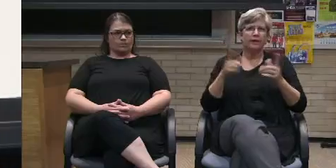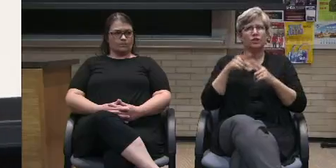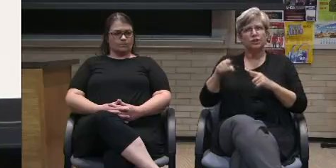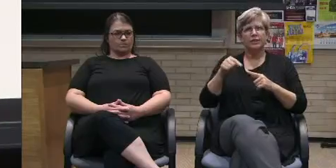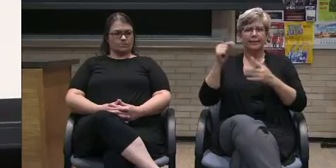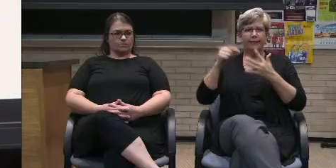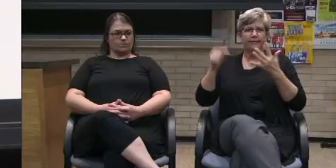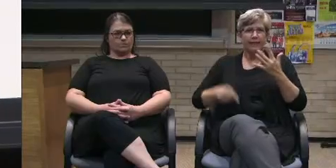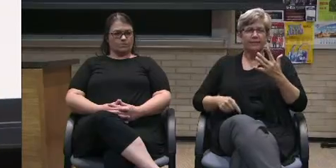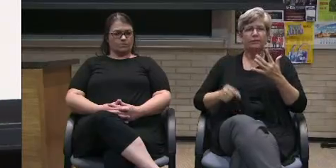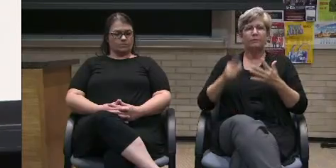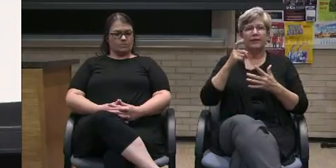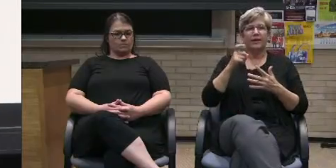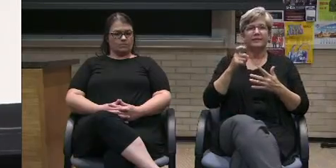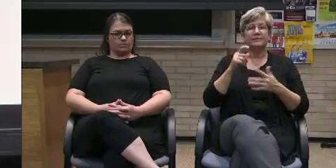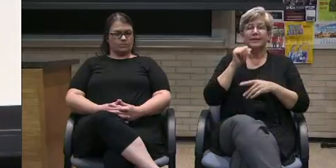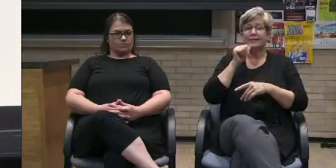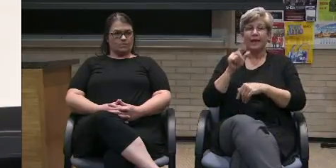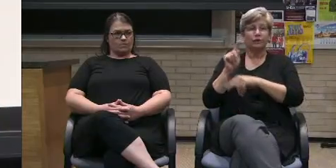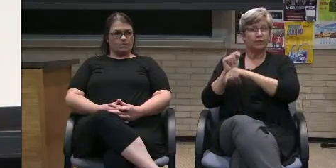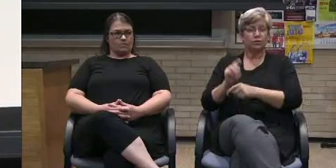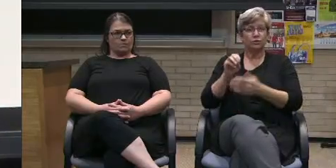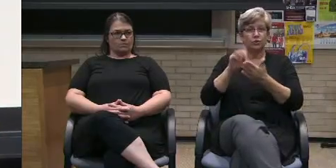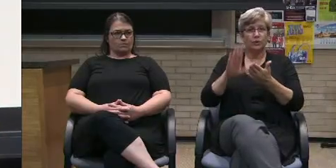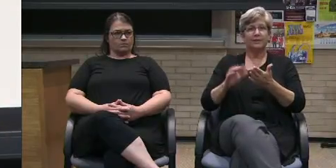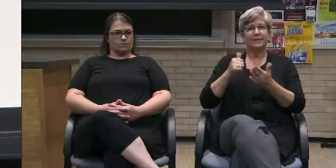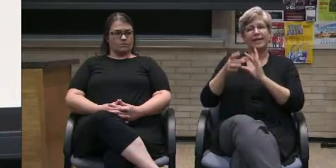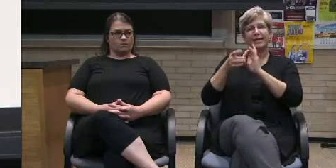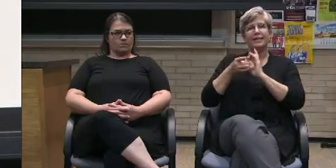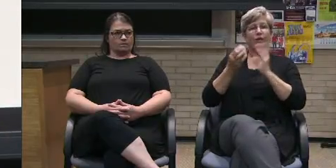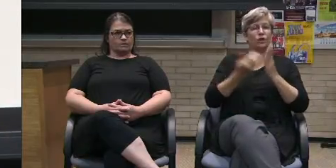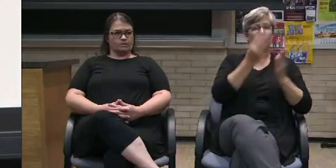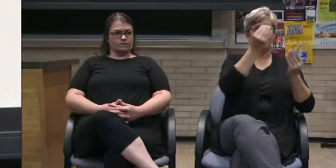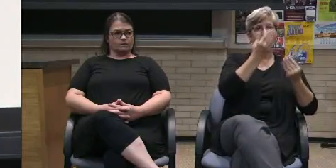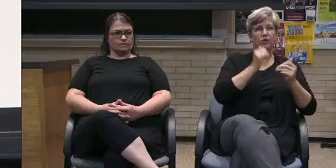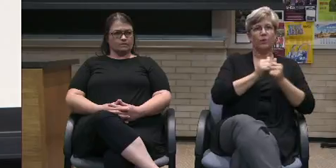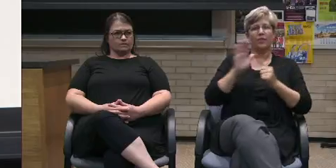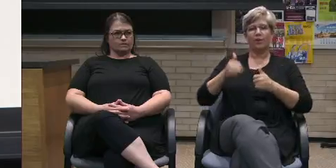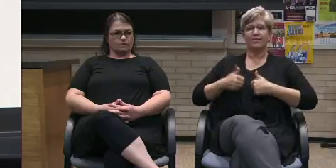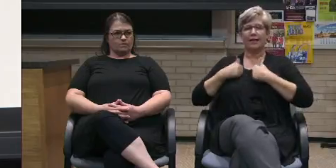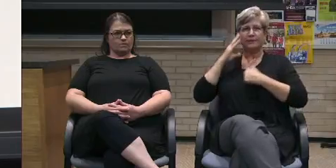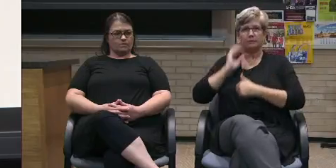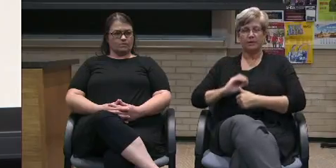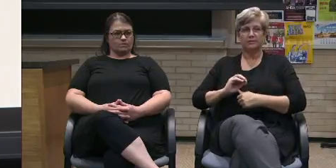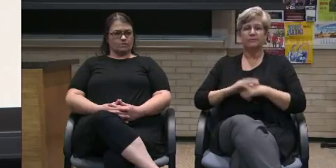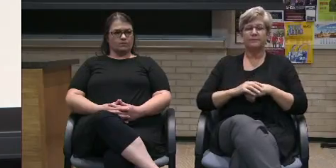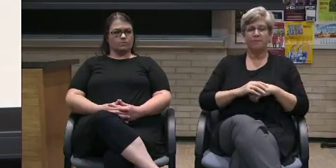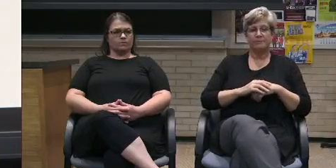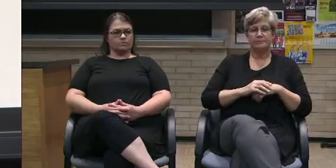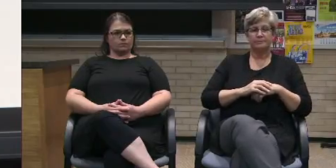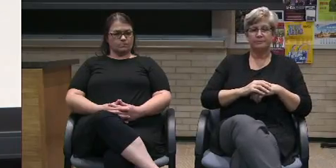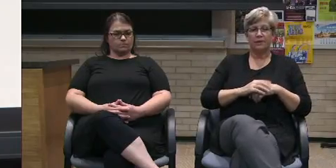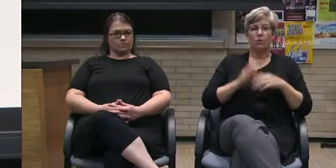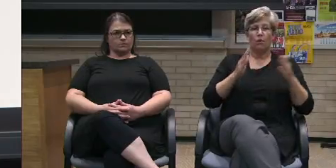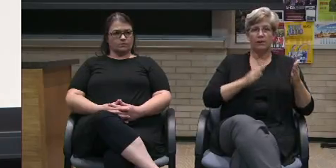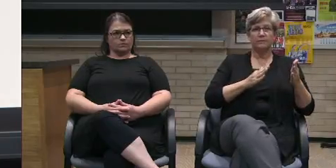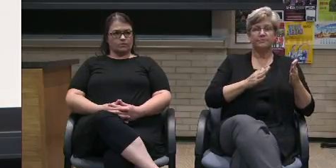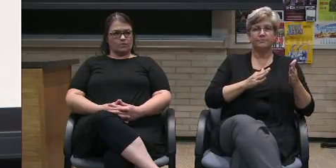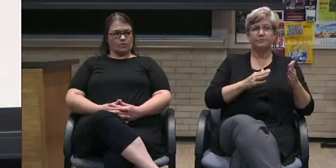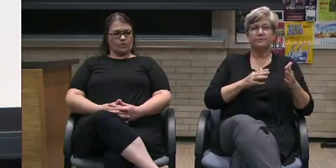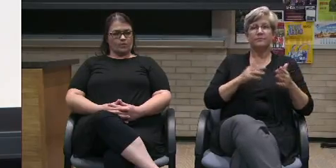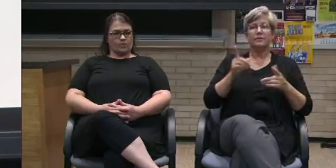this, and because non-traditional students are often connecting the new information to what they've already learned or experienced. While the non-traditional student